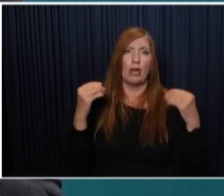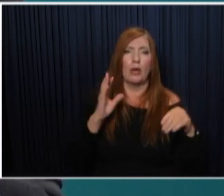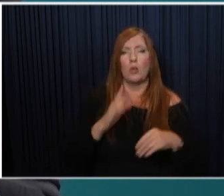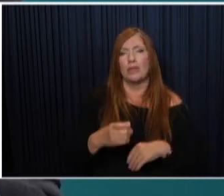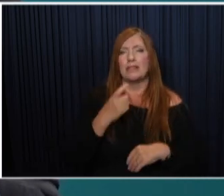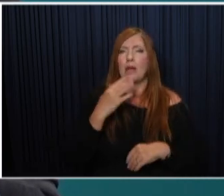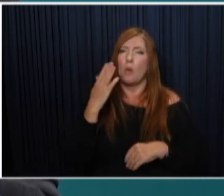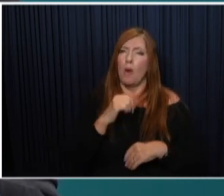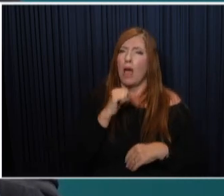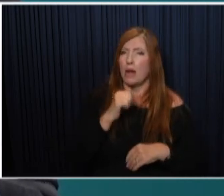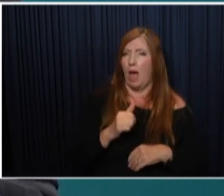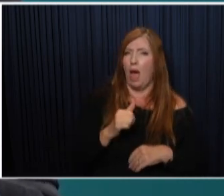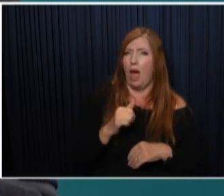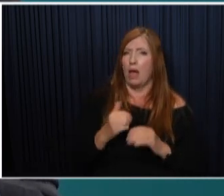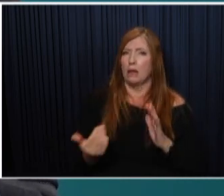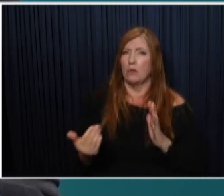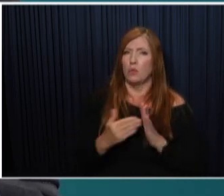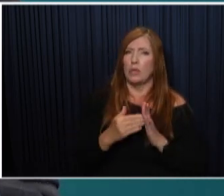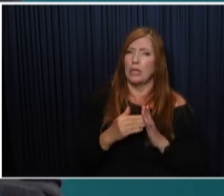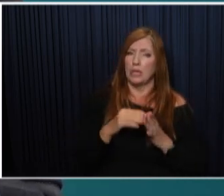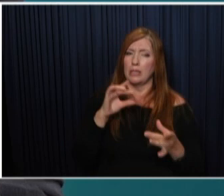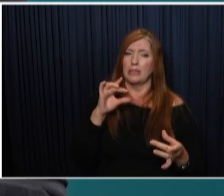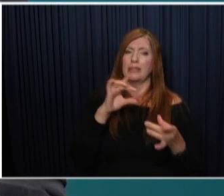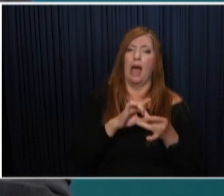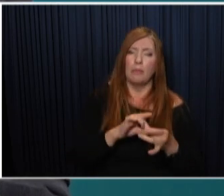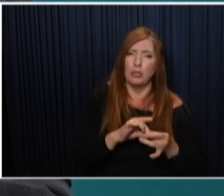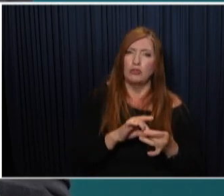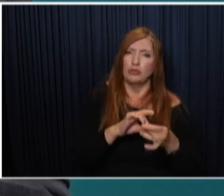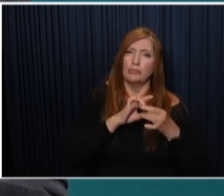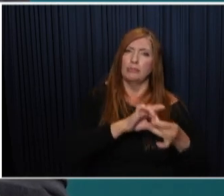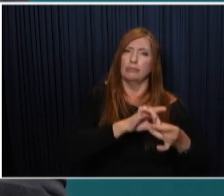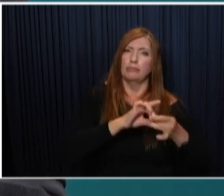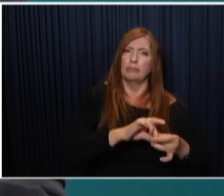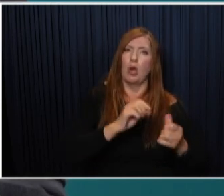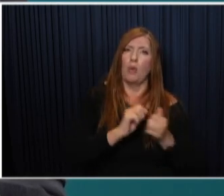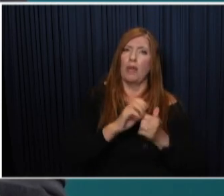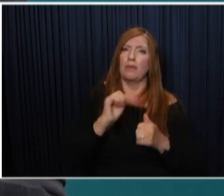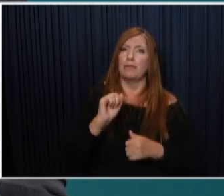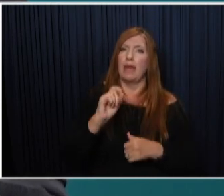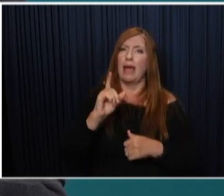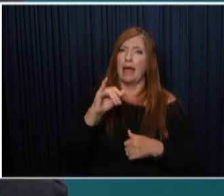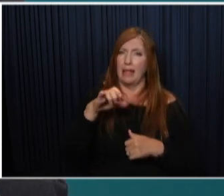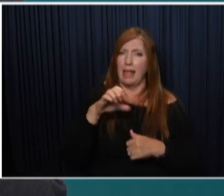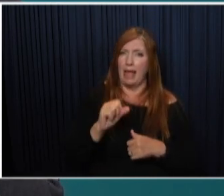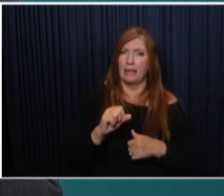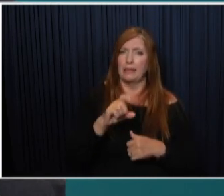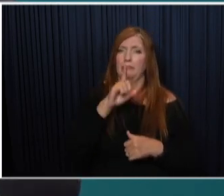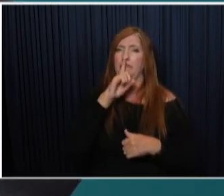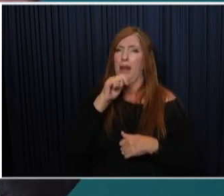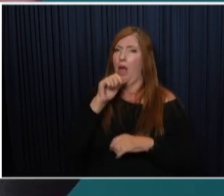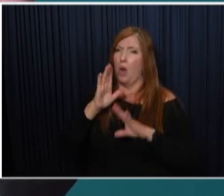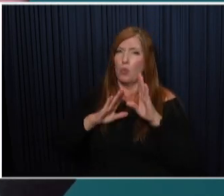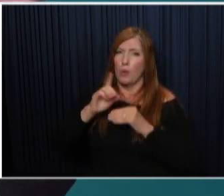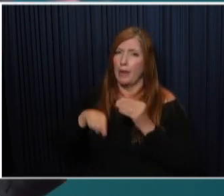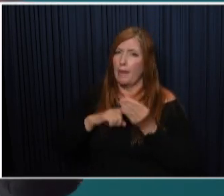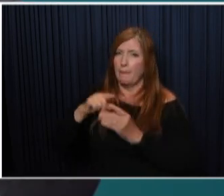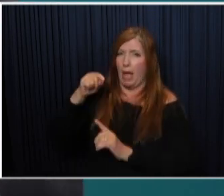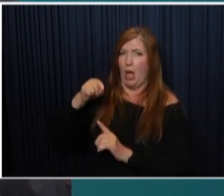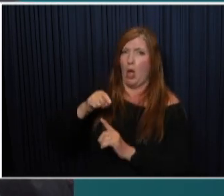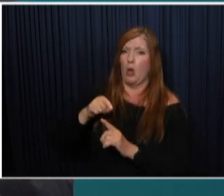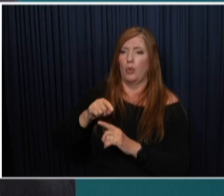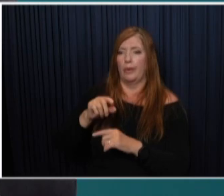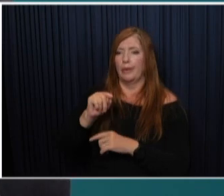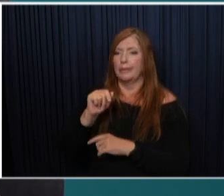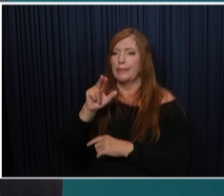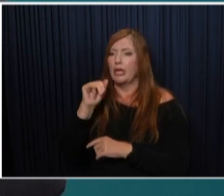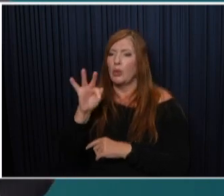why don't we reestablish ties with our allies and not worry about, imposing